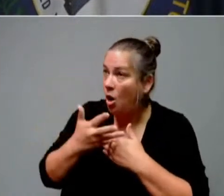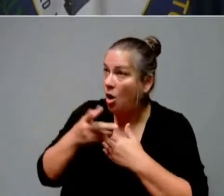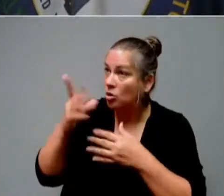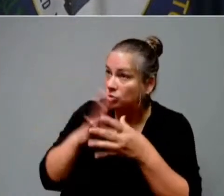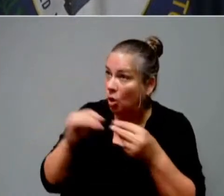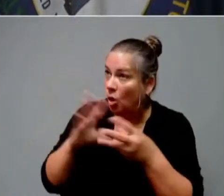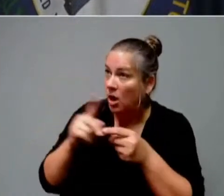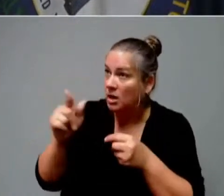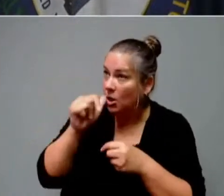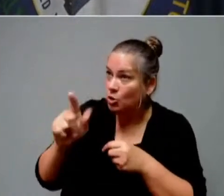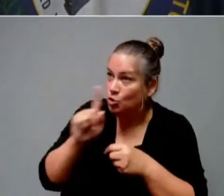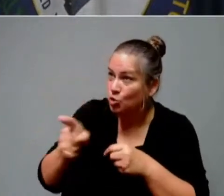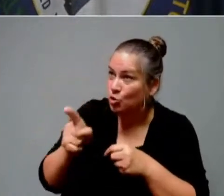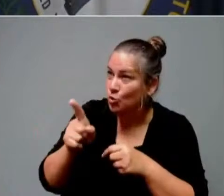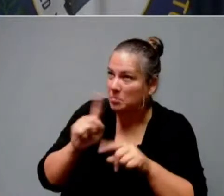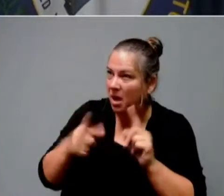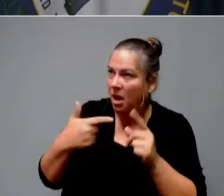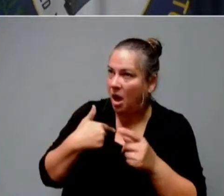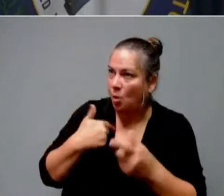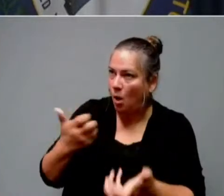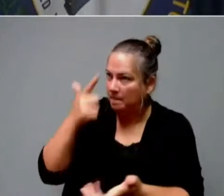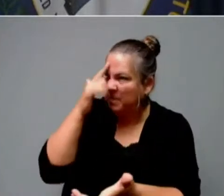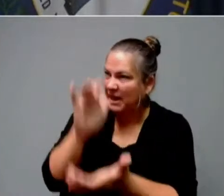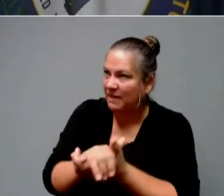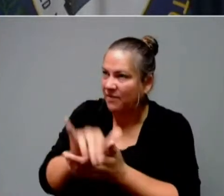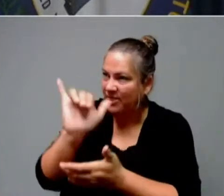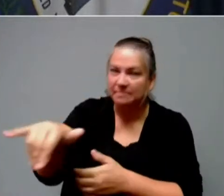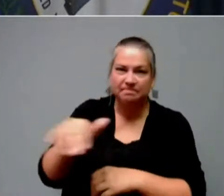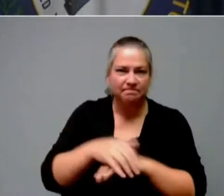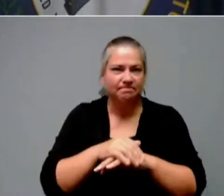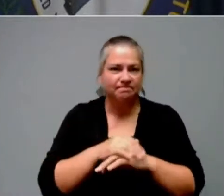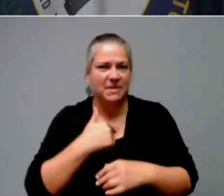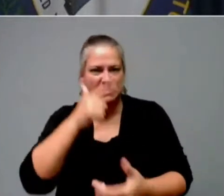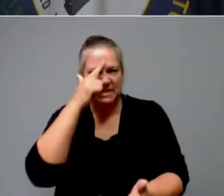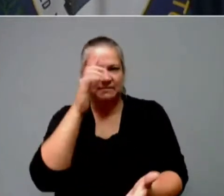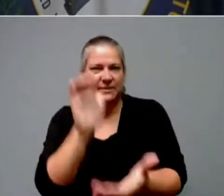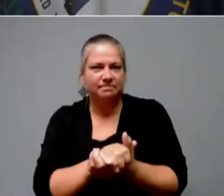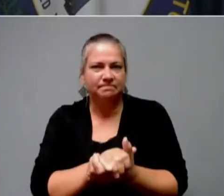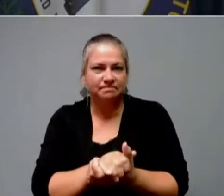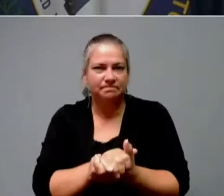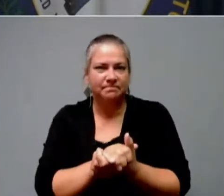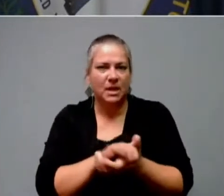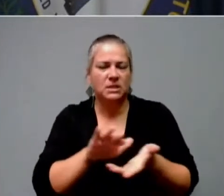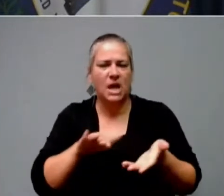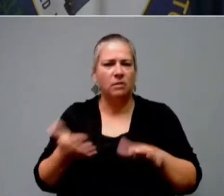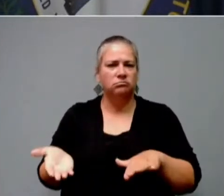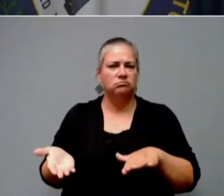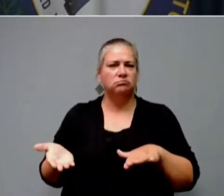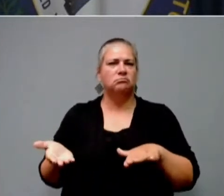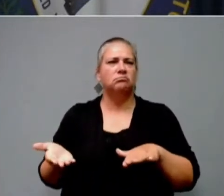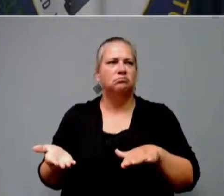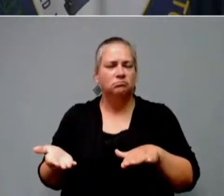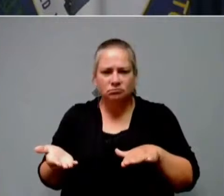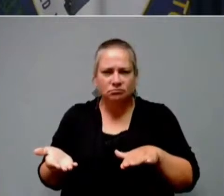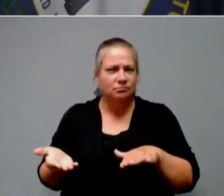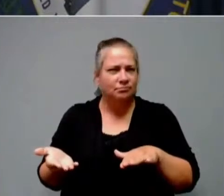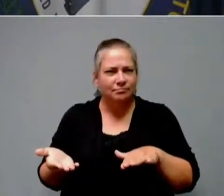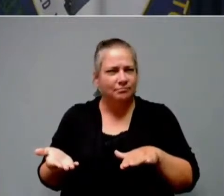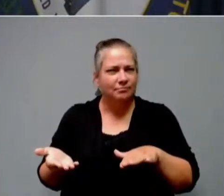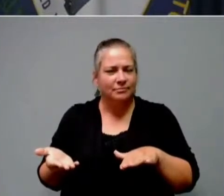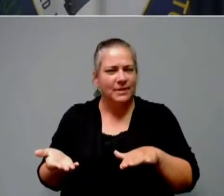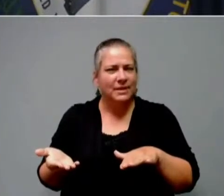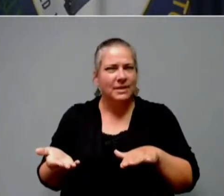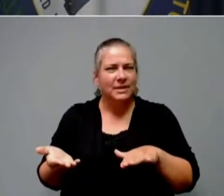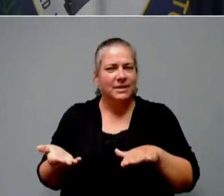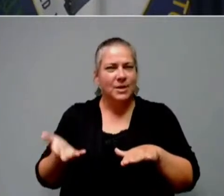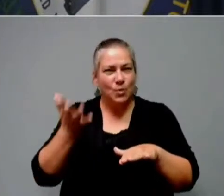are going to be people across the country who die, who have nothing to do with COVID, because all the COVID people they don't believe in are in the